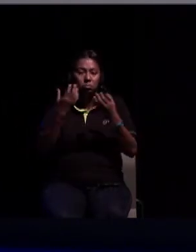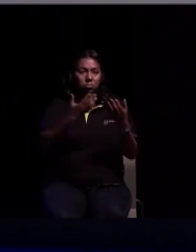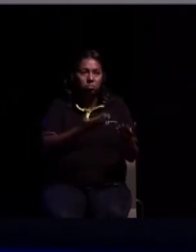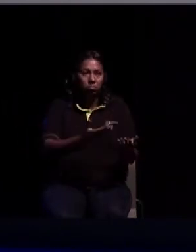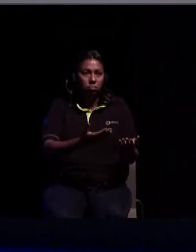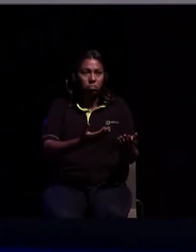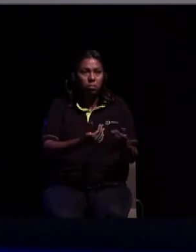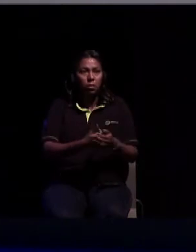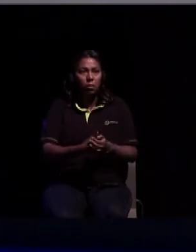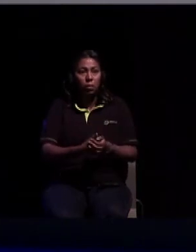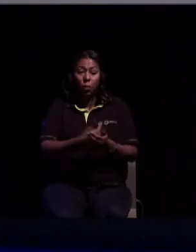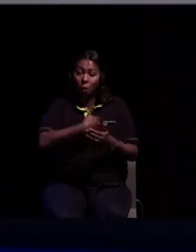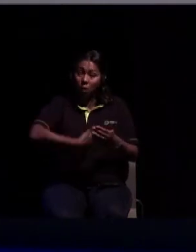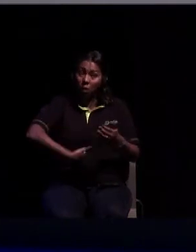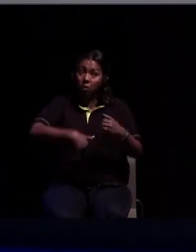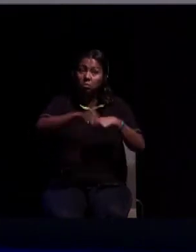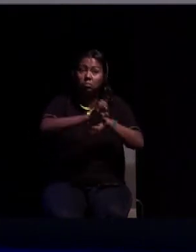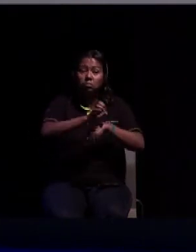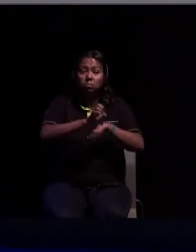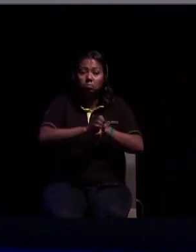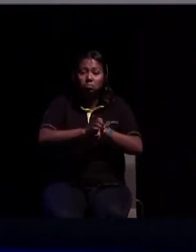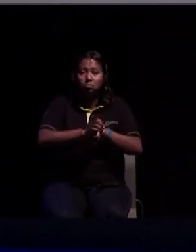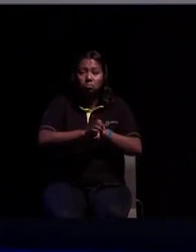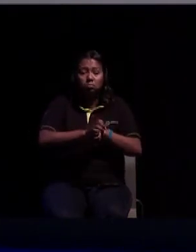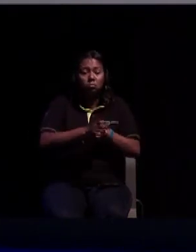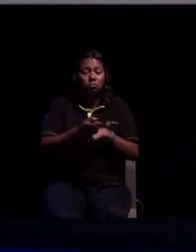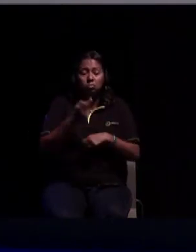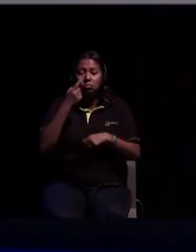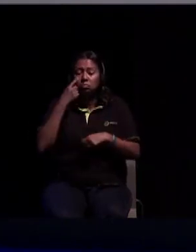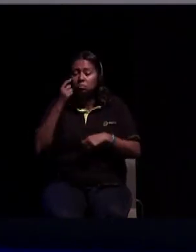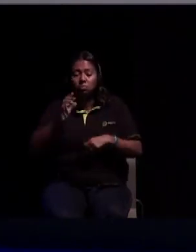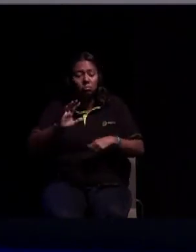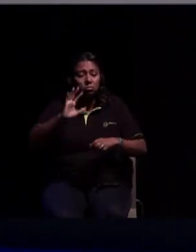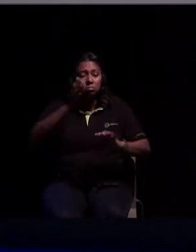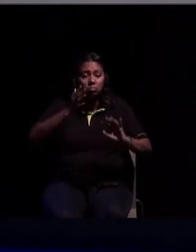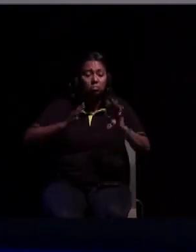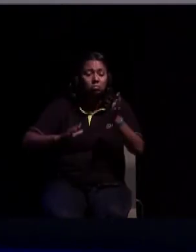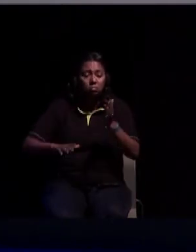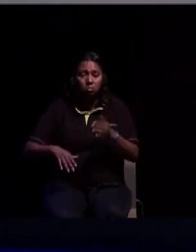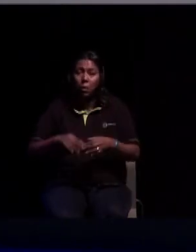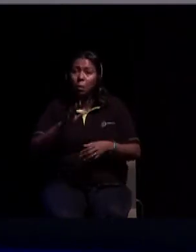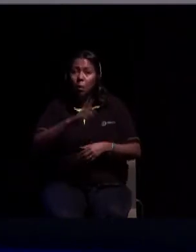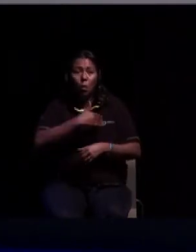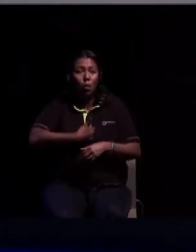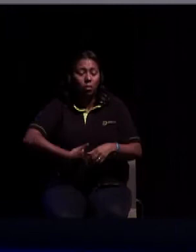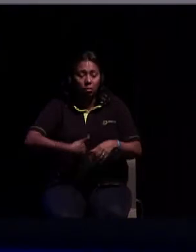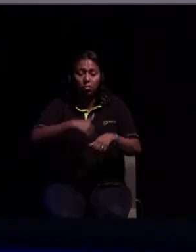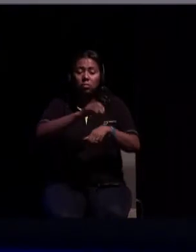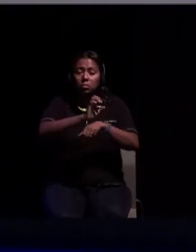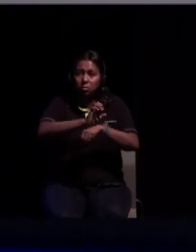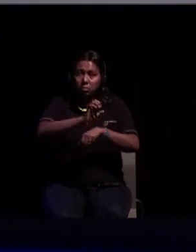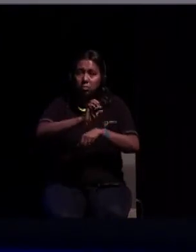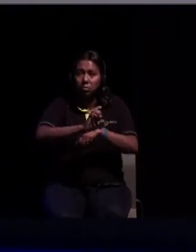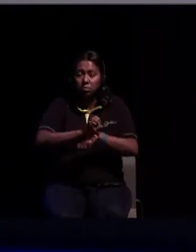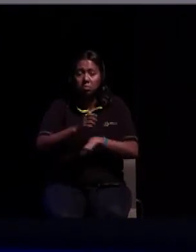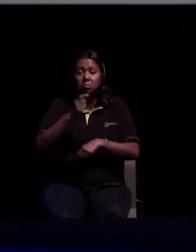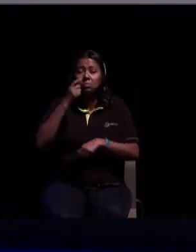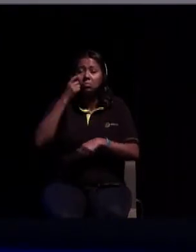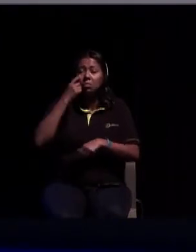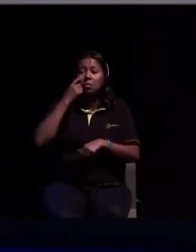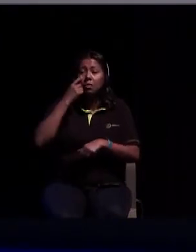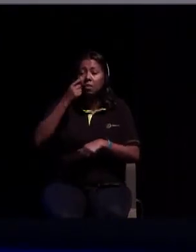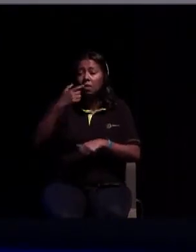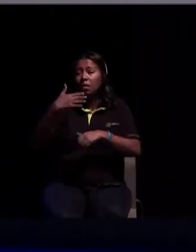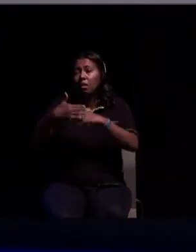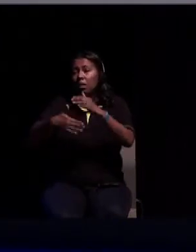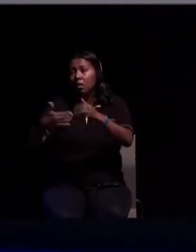when developments come through for approval, that the state government can check off on those protections. Well, the state governments are the ones that are most in favor